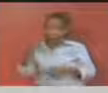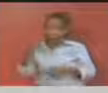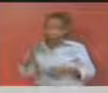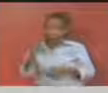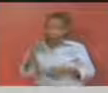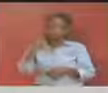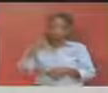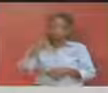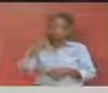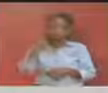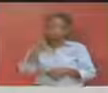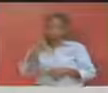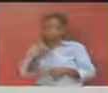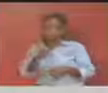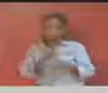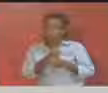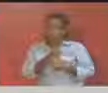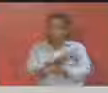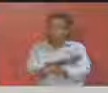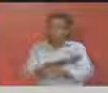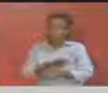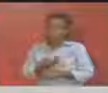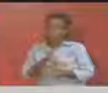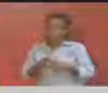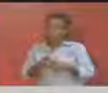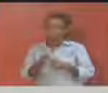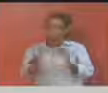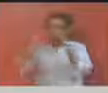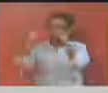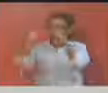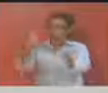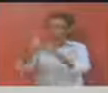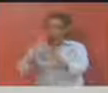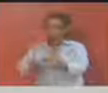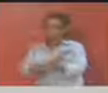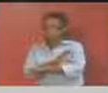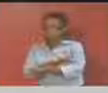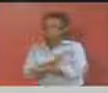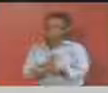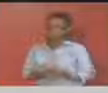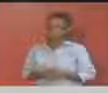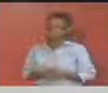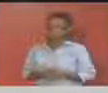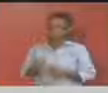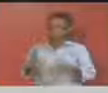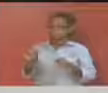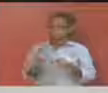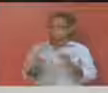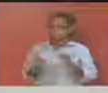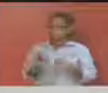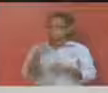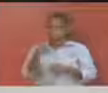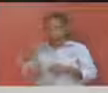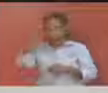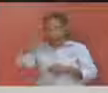that once we start to vaccinate persons, you have a hotline dedicated to that.